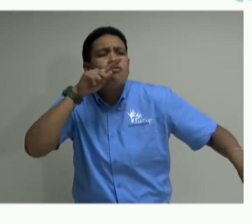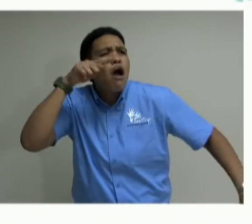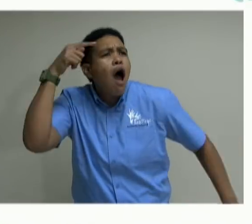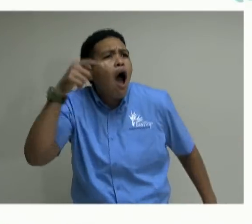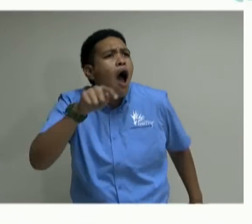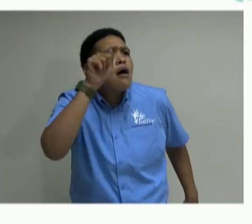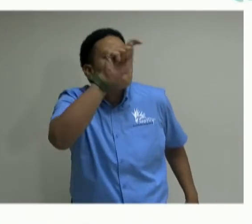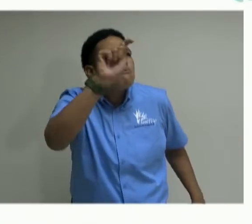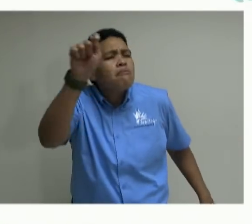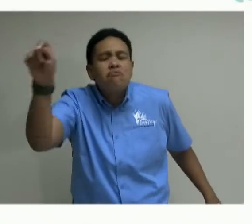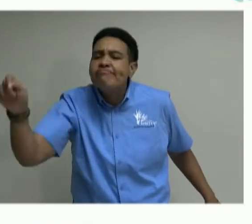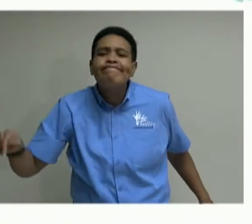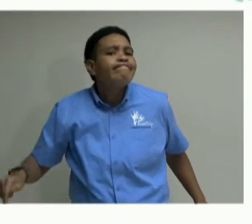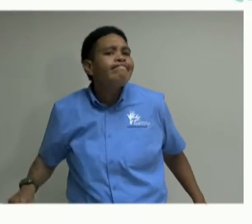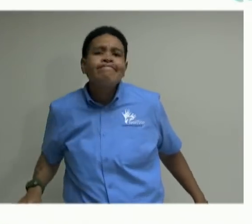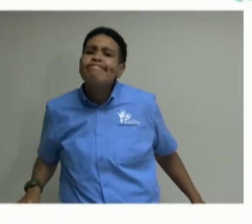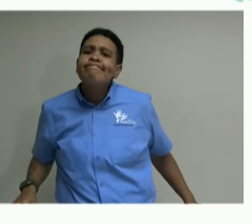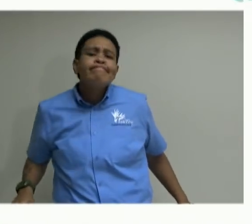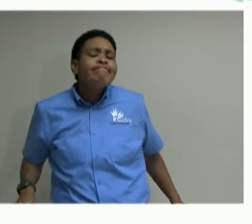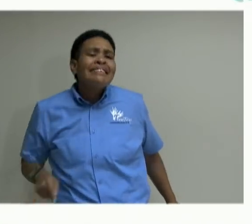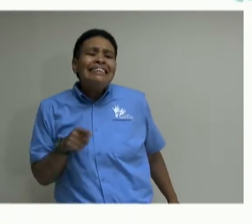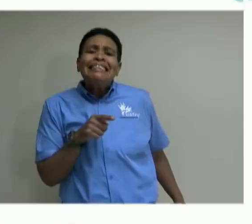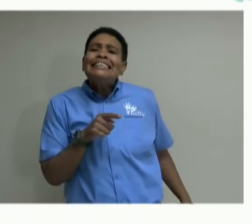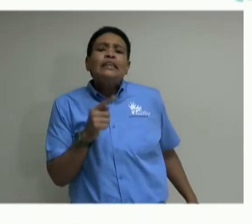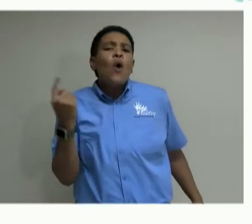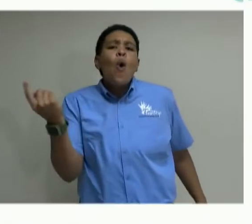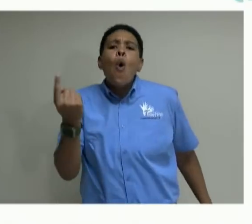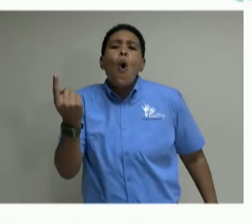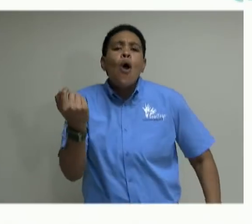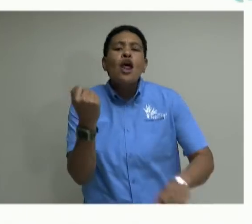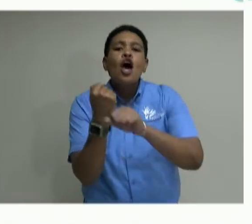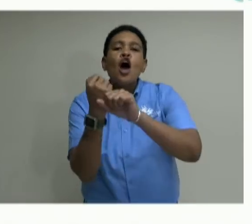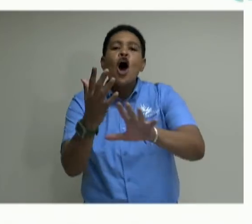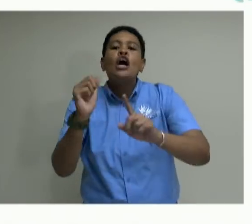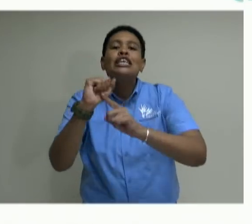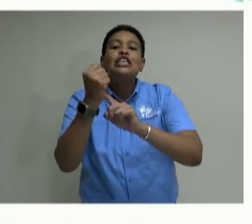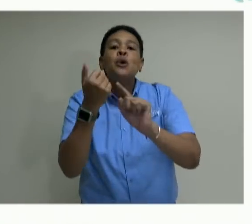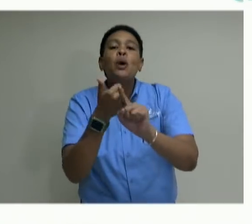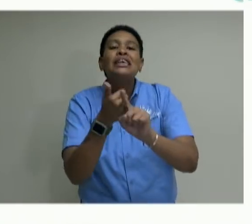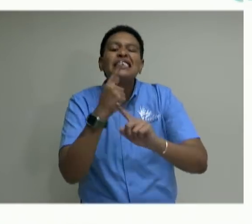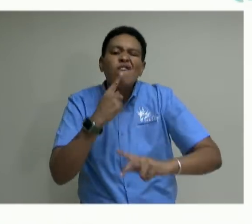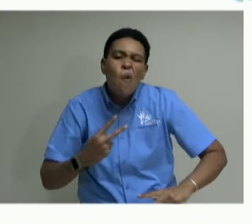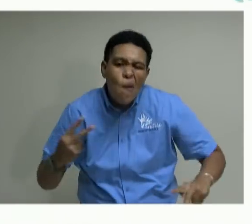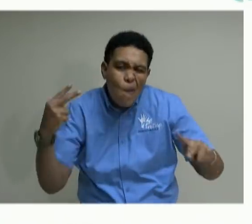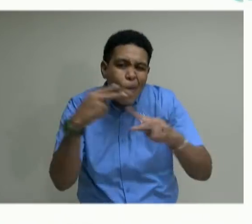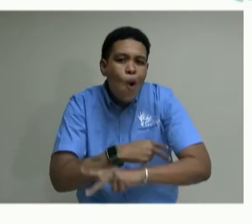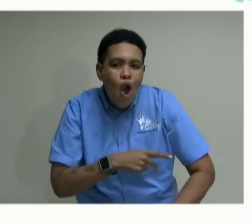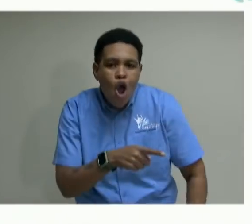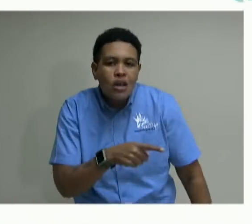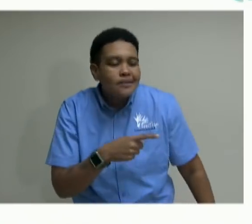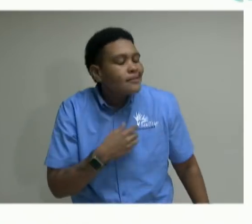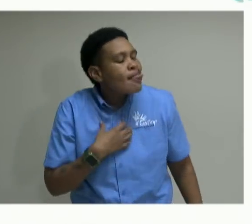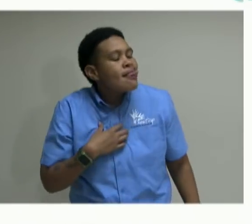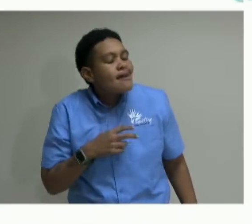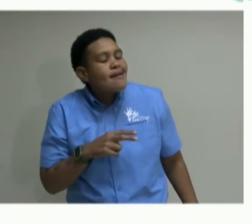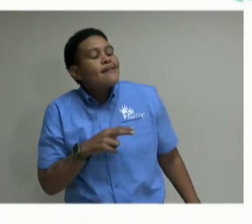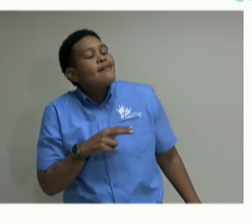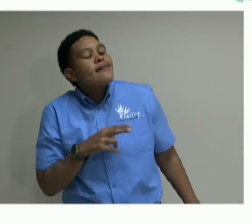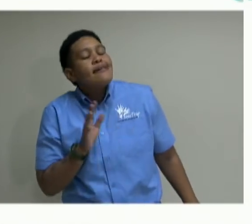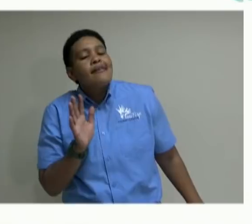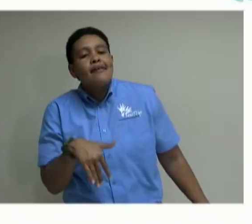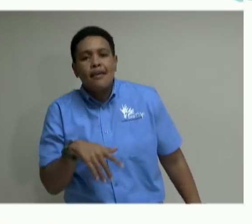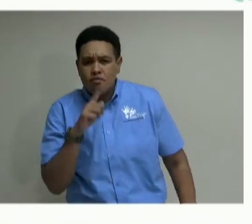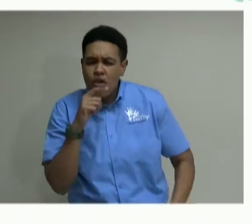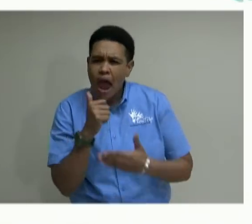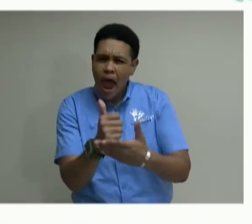happening, and this is only making the situation worse. Please